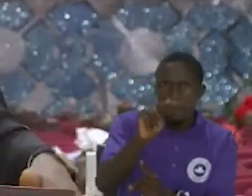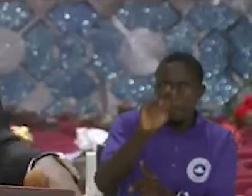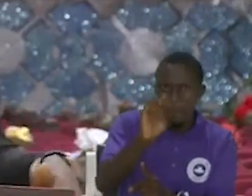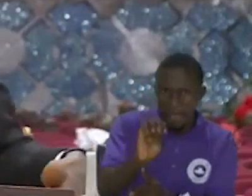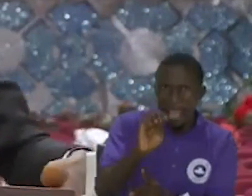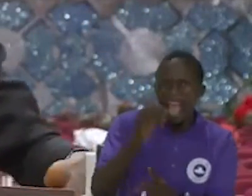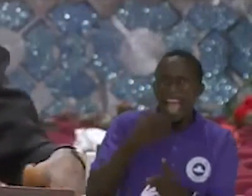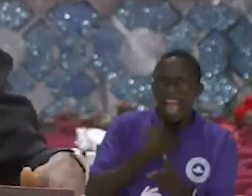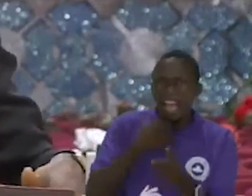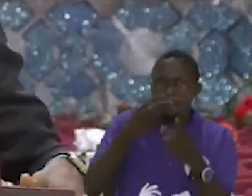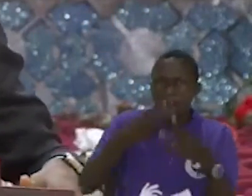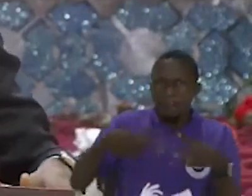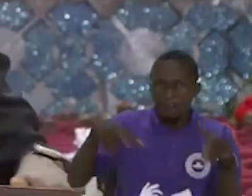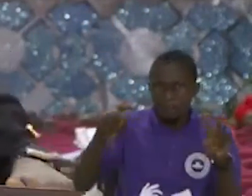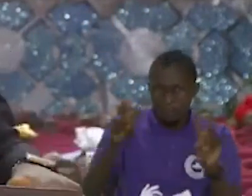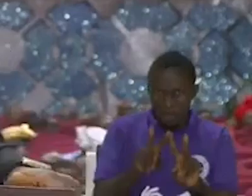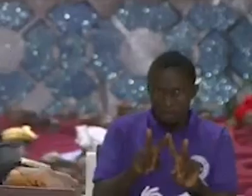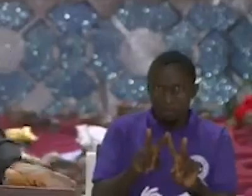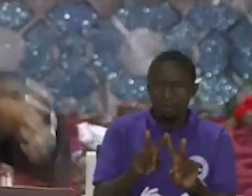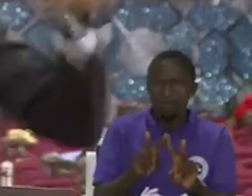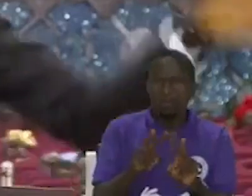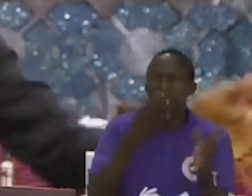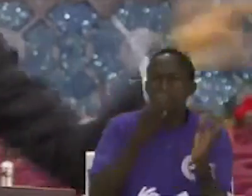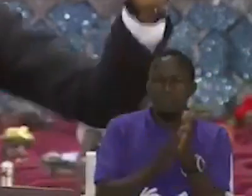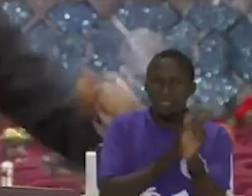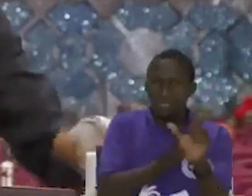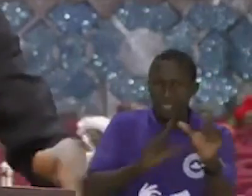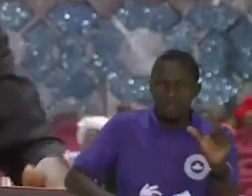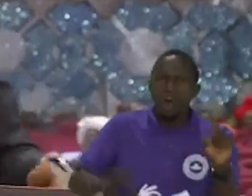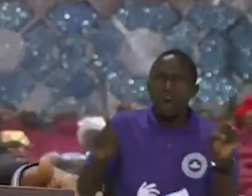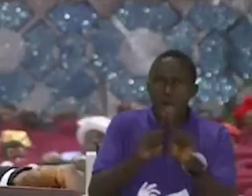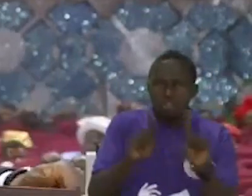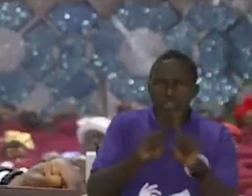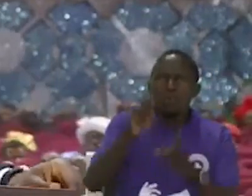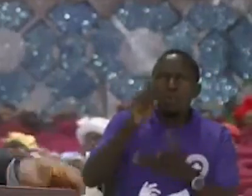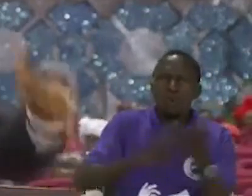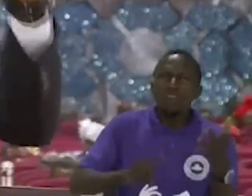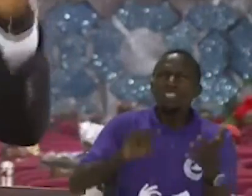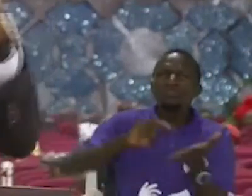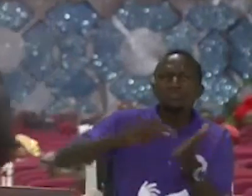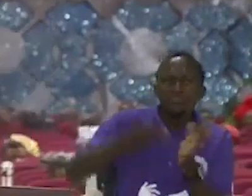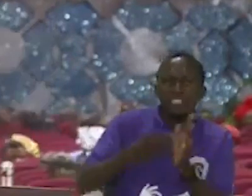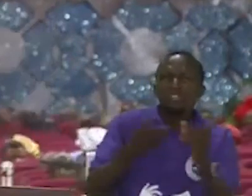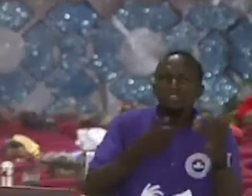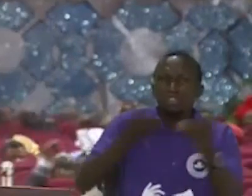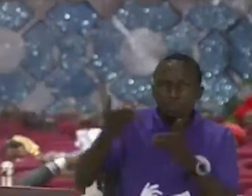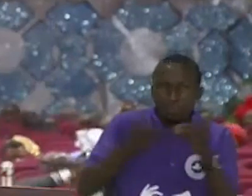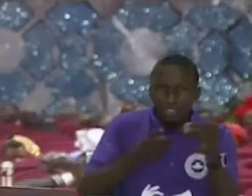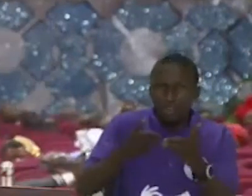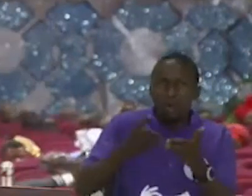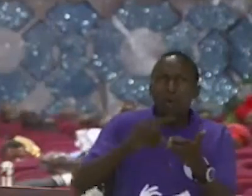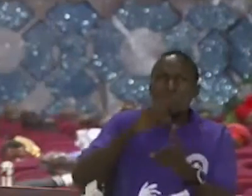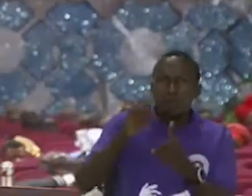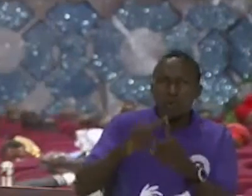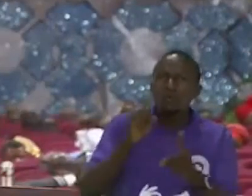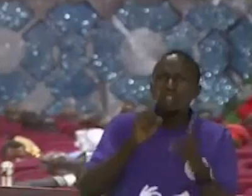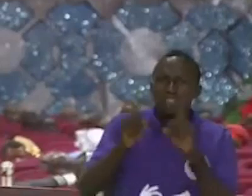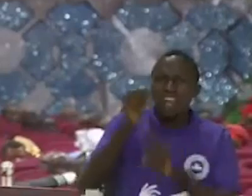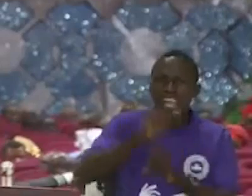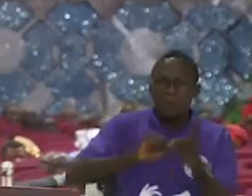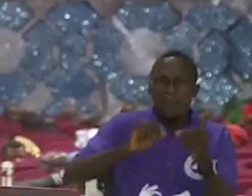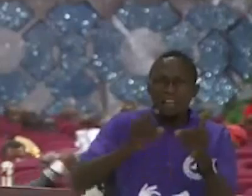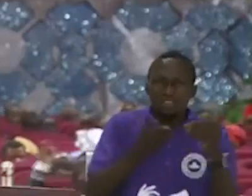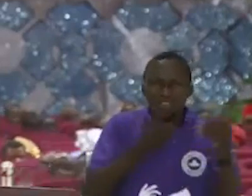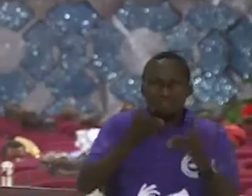valid. Praise the name of the Lord. Then again, what is dominion? When we talk about dominion, dominion